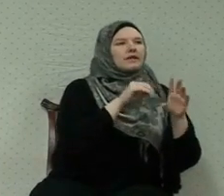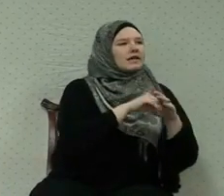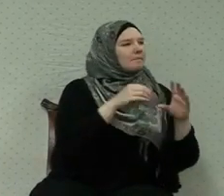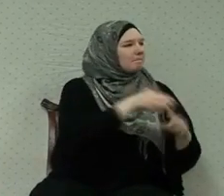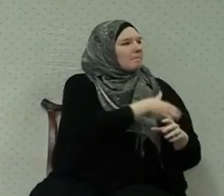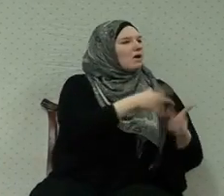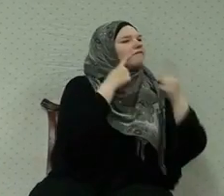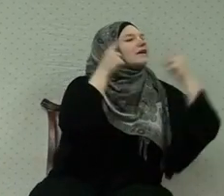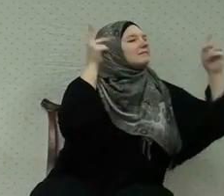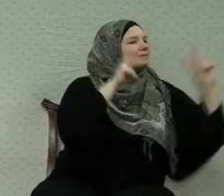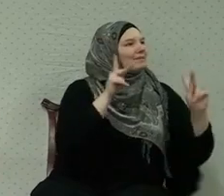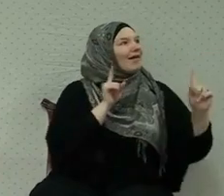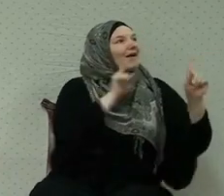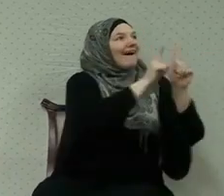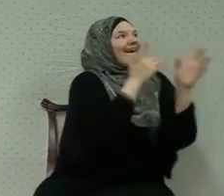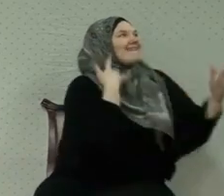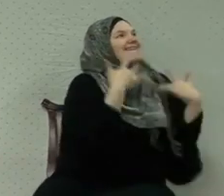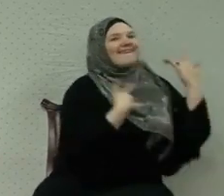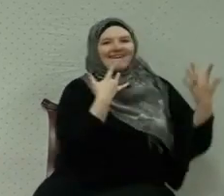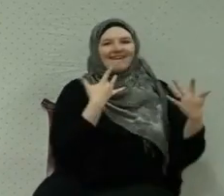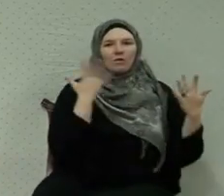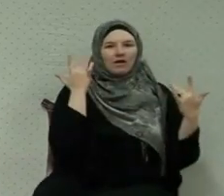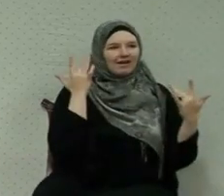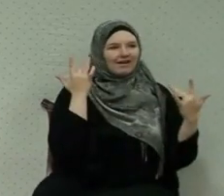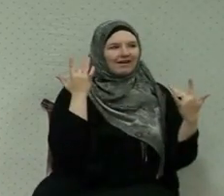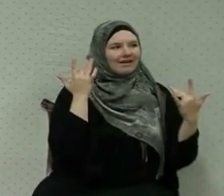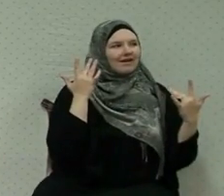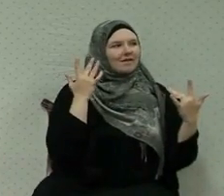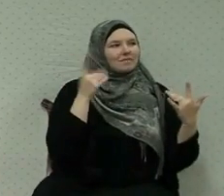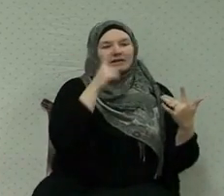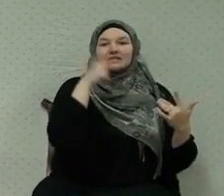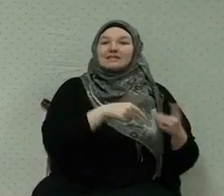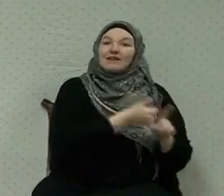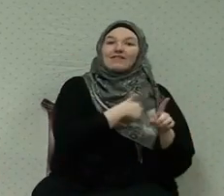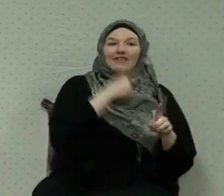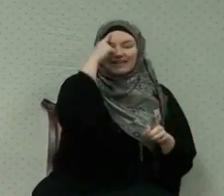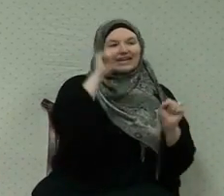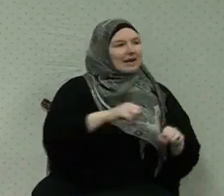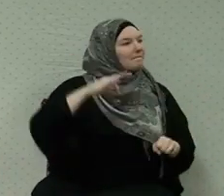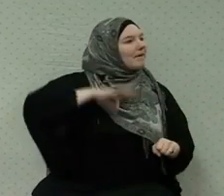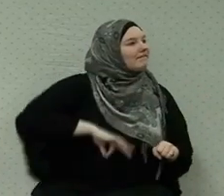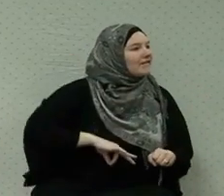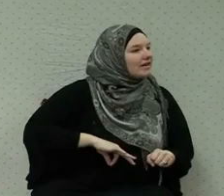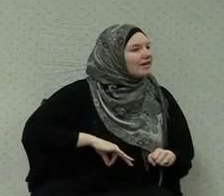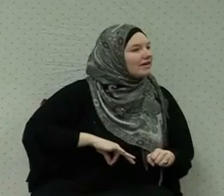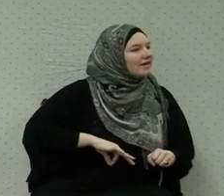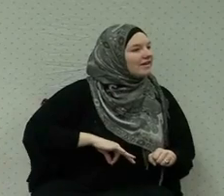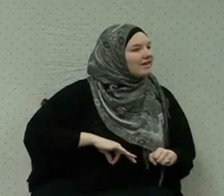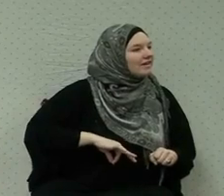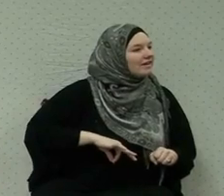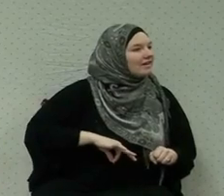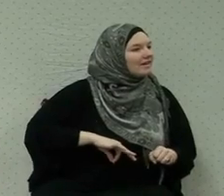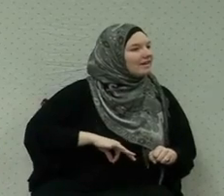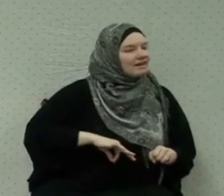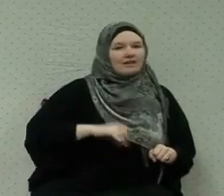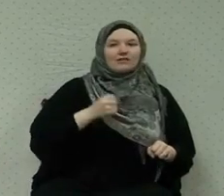power? It is because they think they can benefit and they can do a lot of harm. So